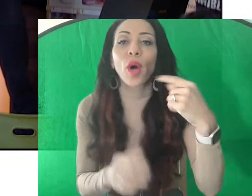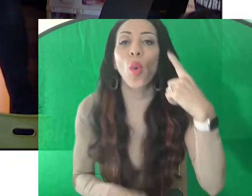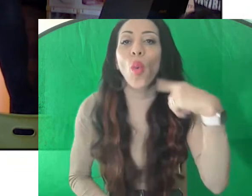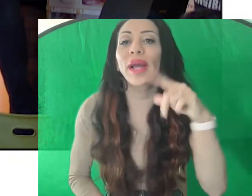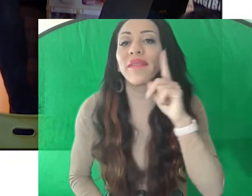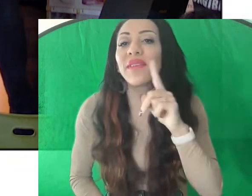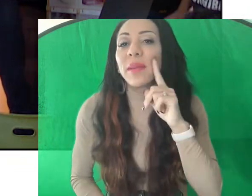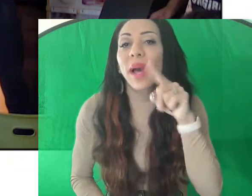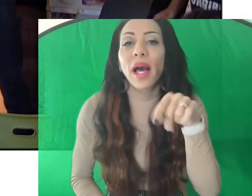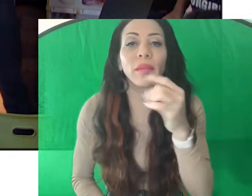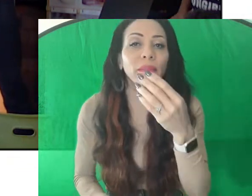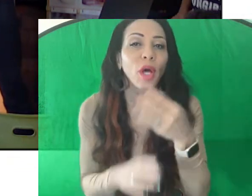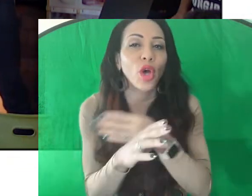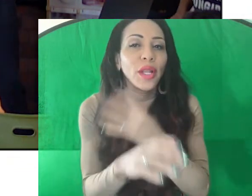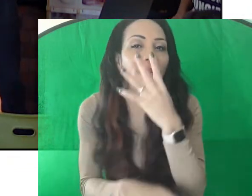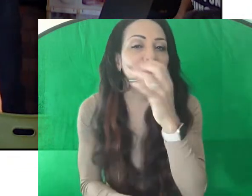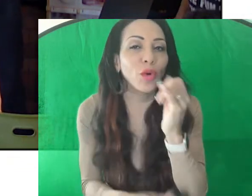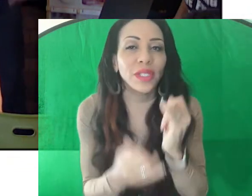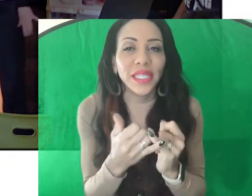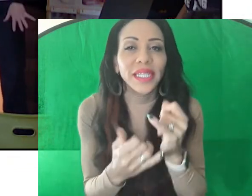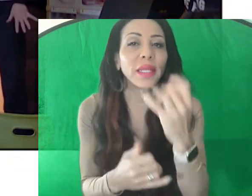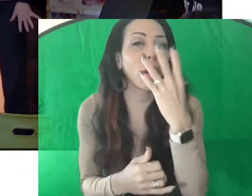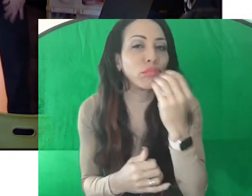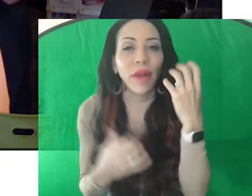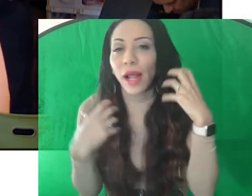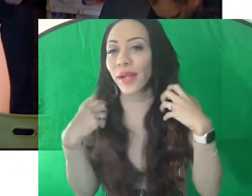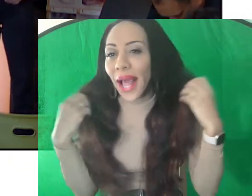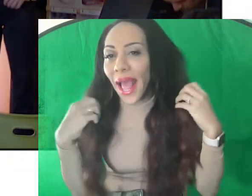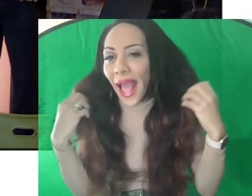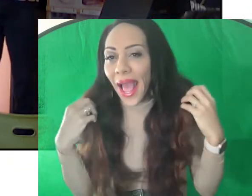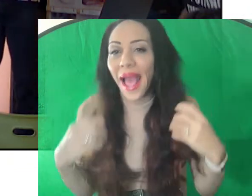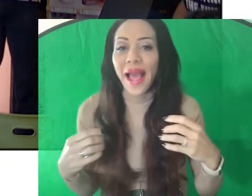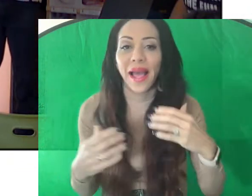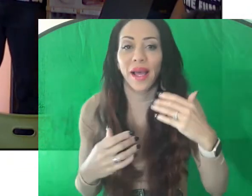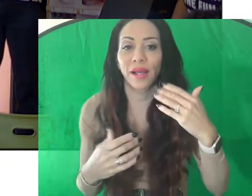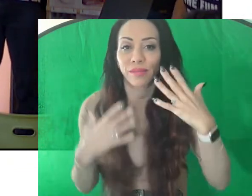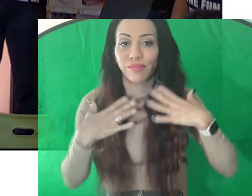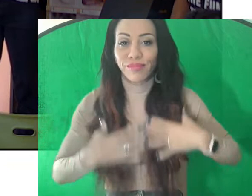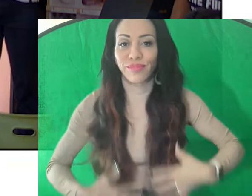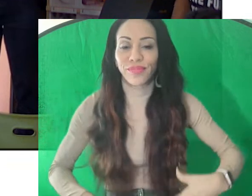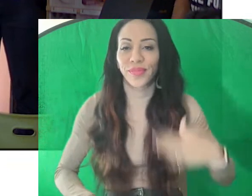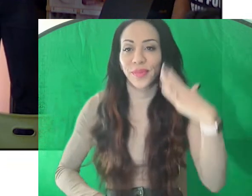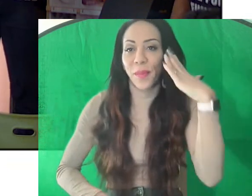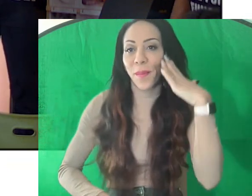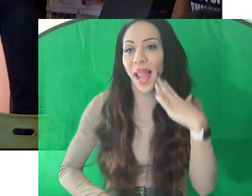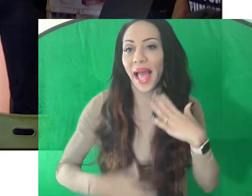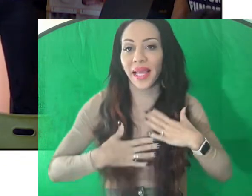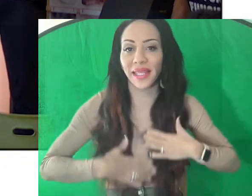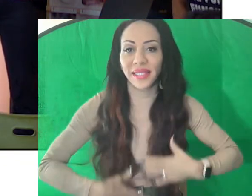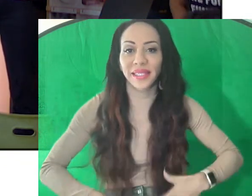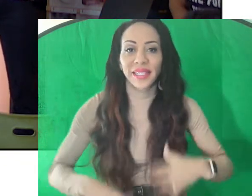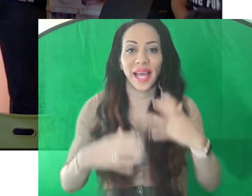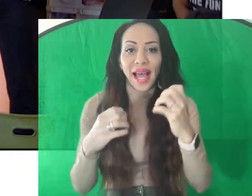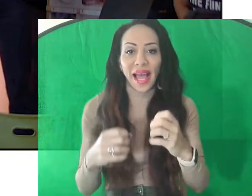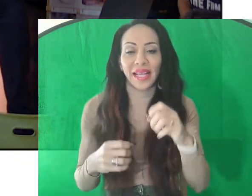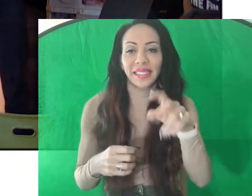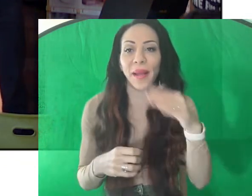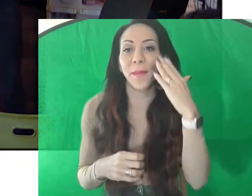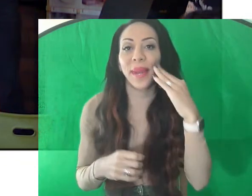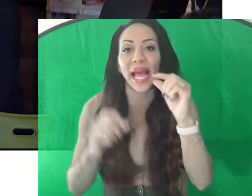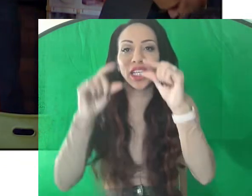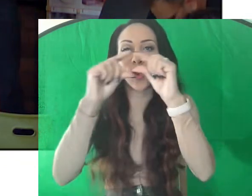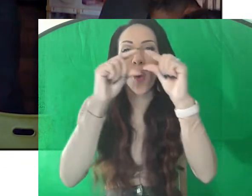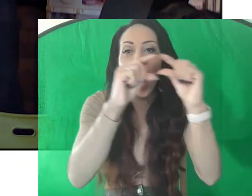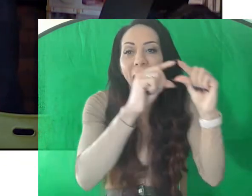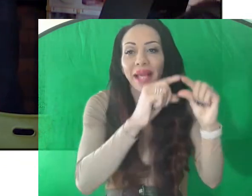early 40s with brown hair. I'm wearing all black with a white shirt with little black squares on it. And I am